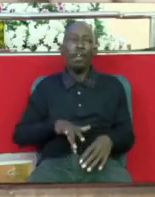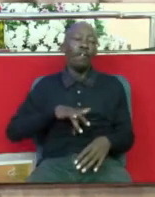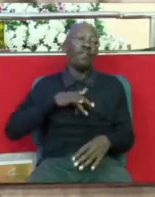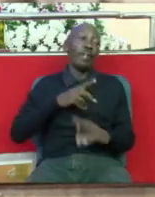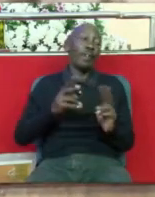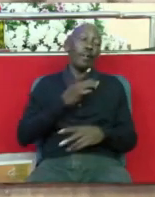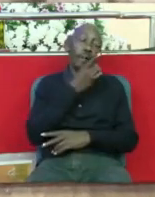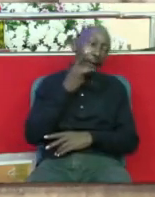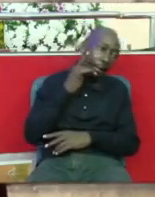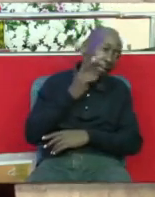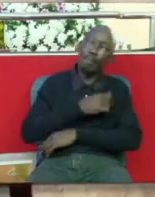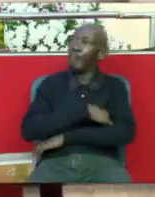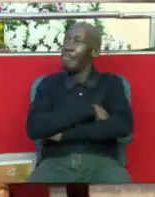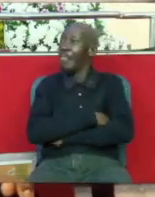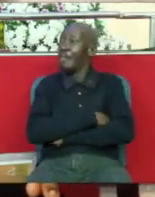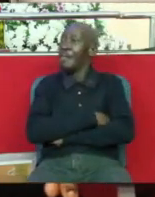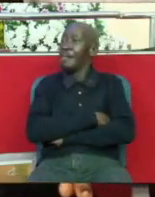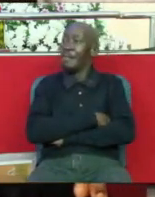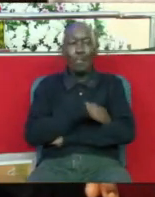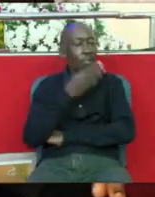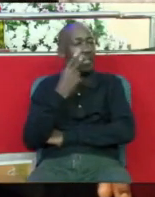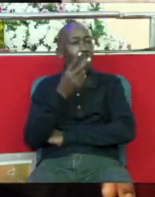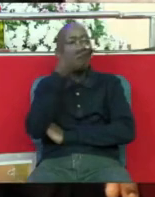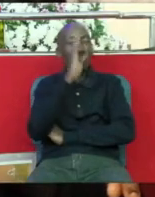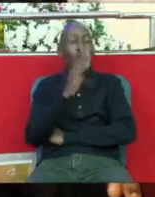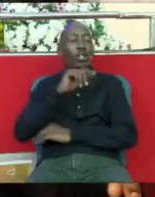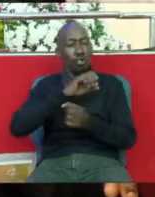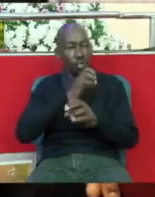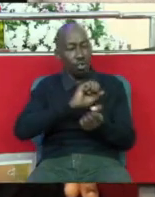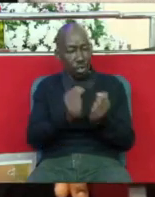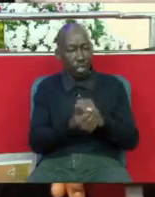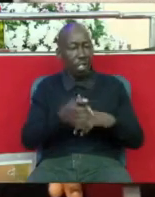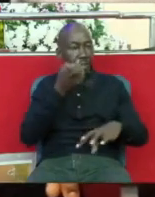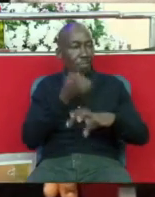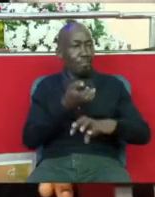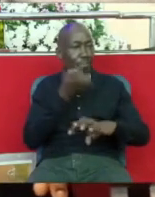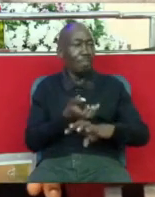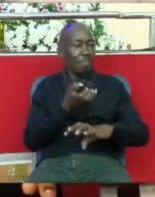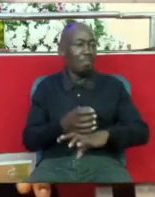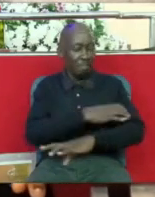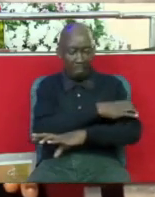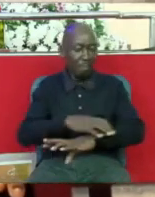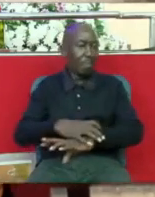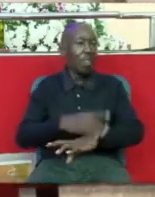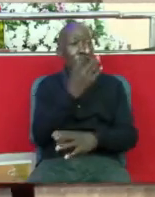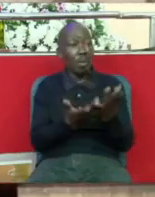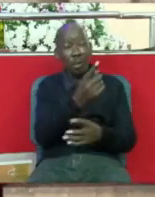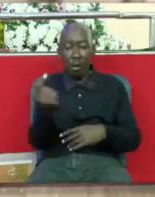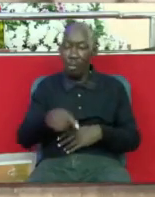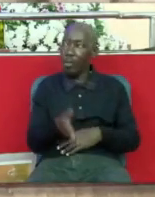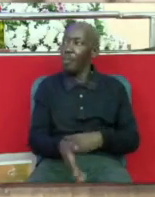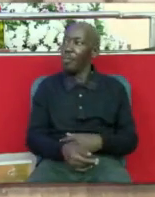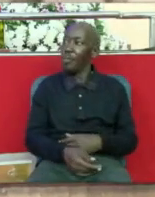dry. Ukiwa unahisi ukavu. He's a God who revives the bones. Ni Mungu ambaye huwa anahuisha mifupa. Maybe you came in here. Pengine ulikuja